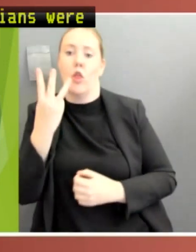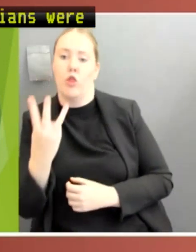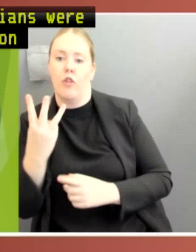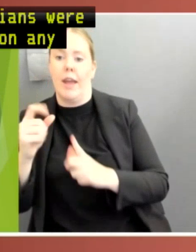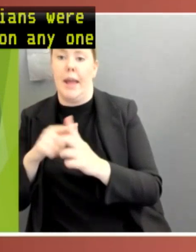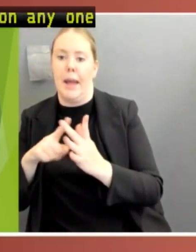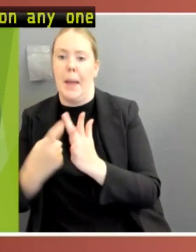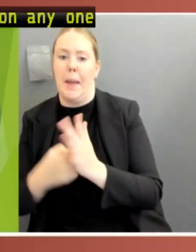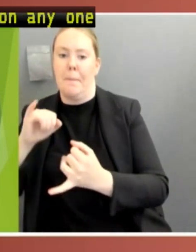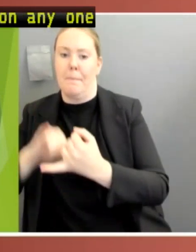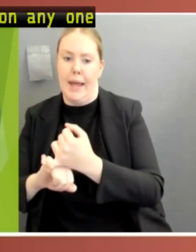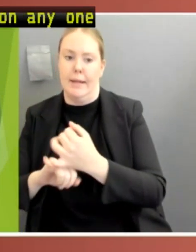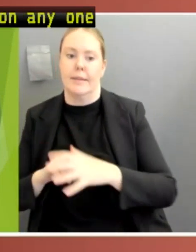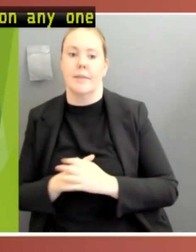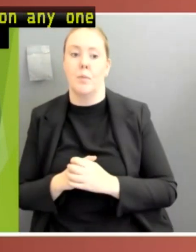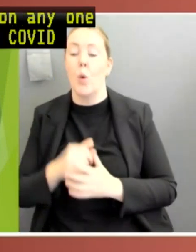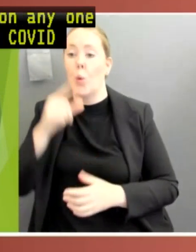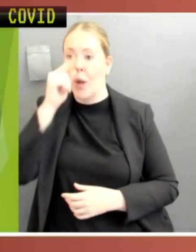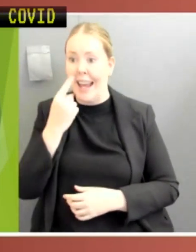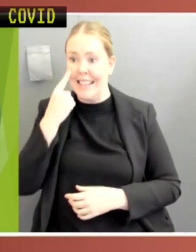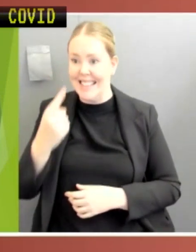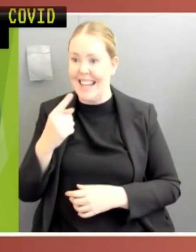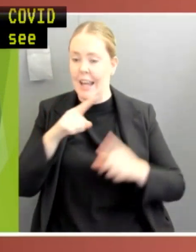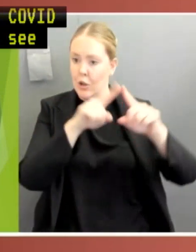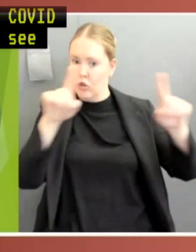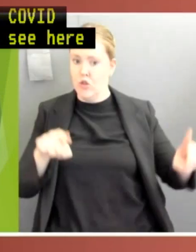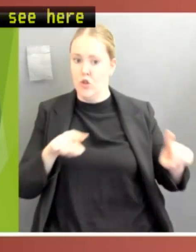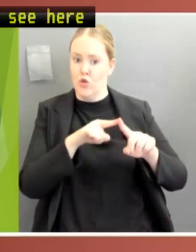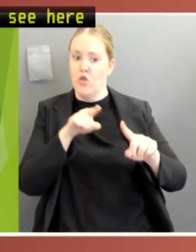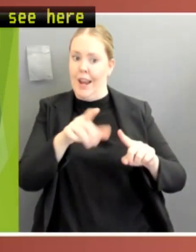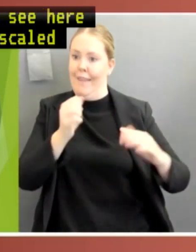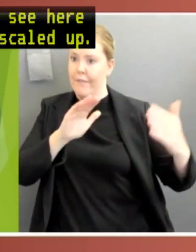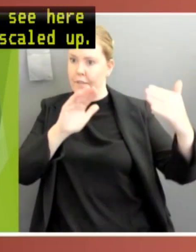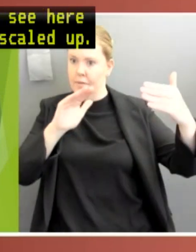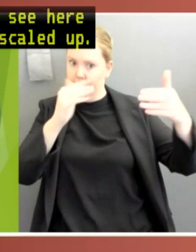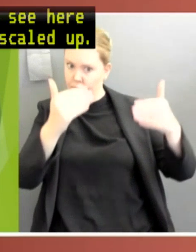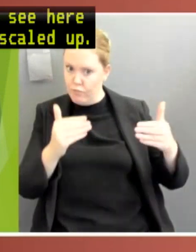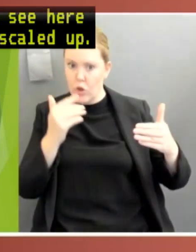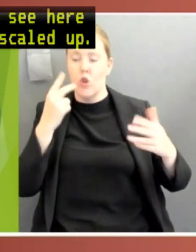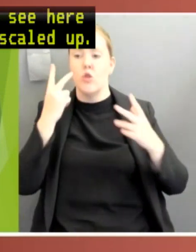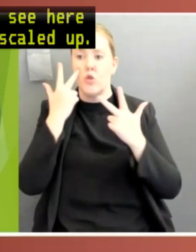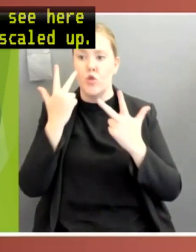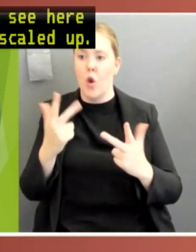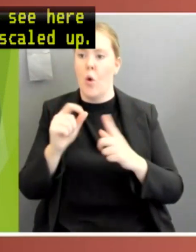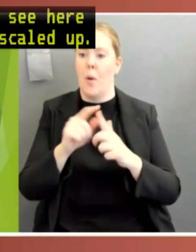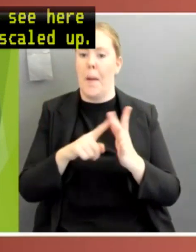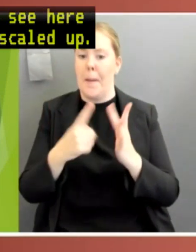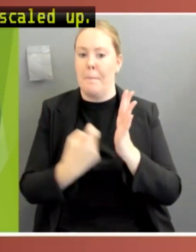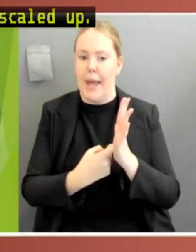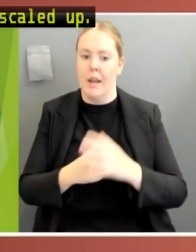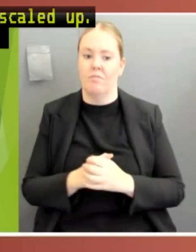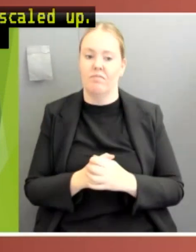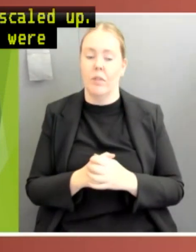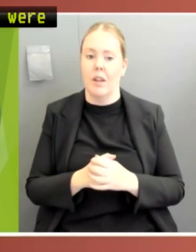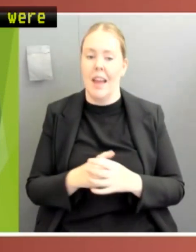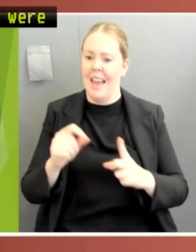So you can see here that pairing dramatically scaled up. These pairing arrangements were important. They preserved the government's narrow majority while facilitating the meeting